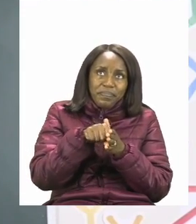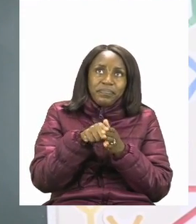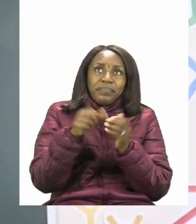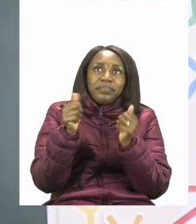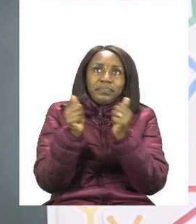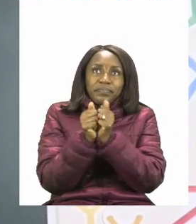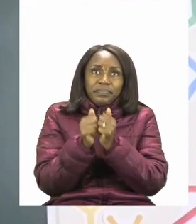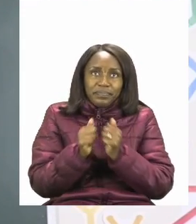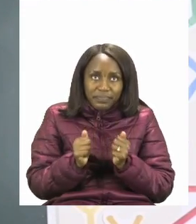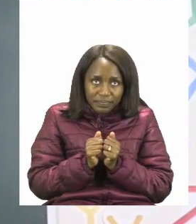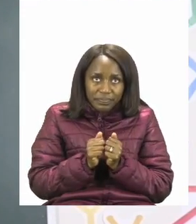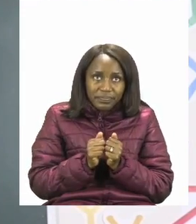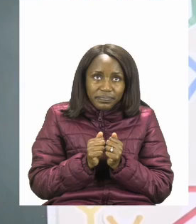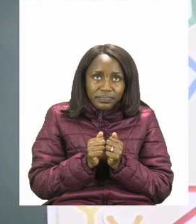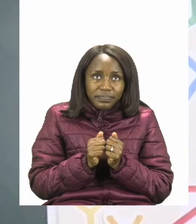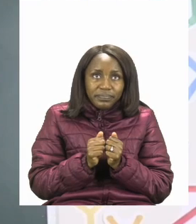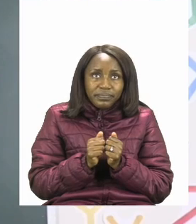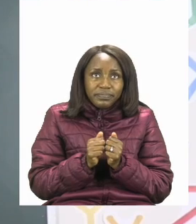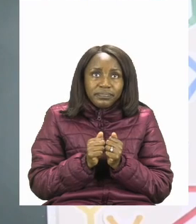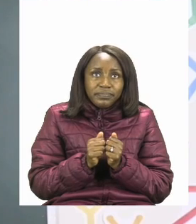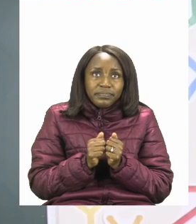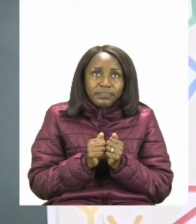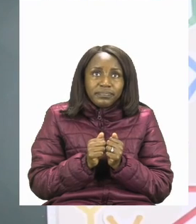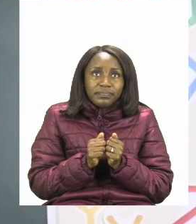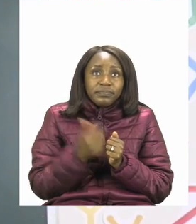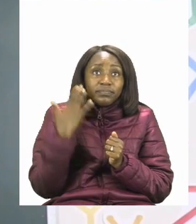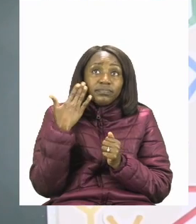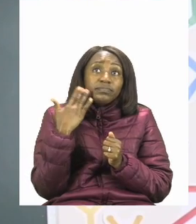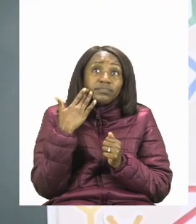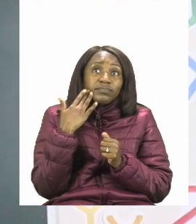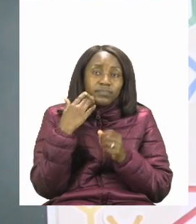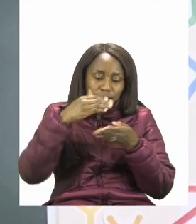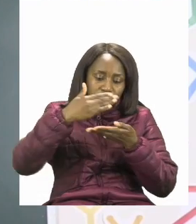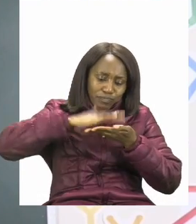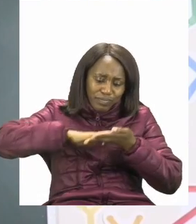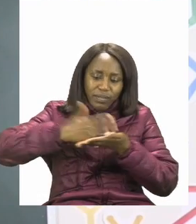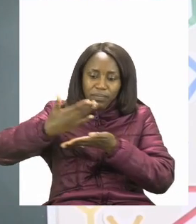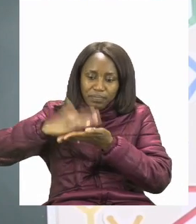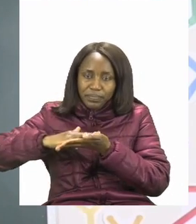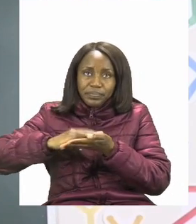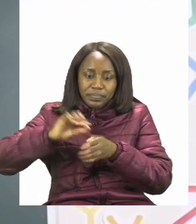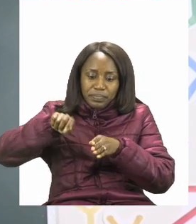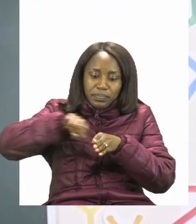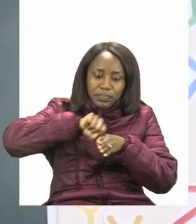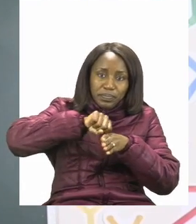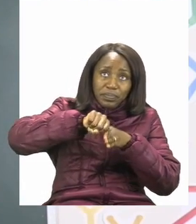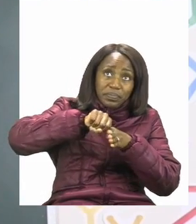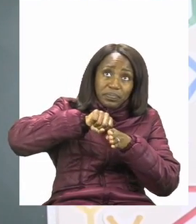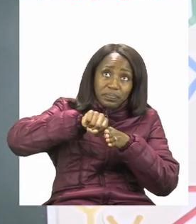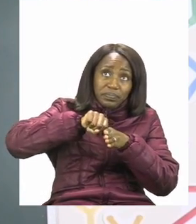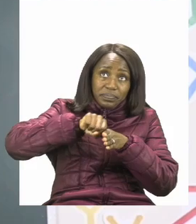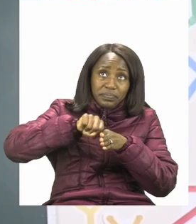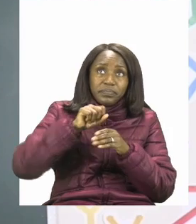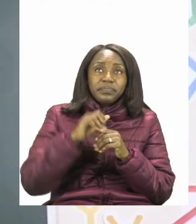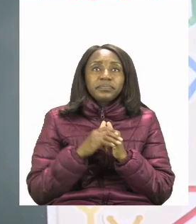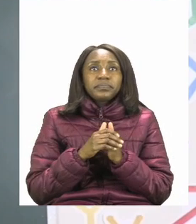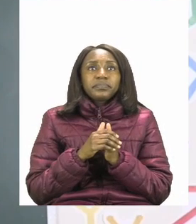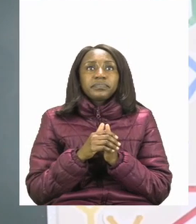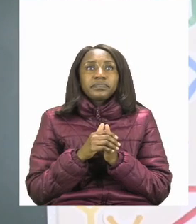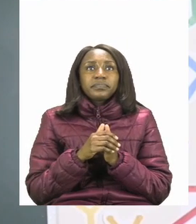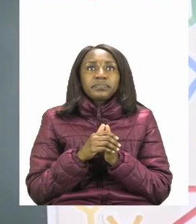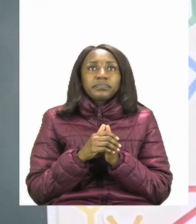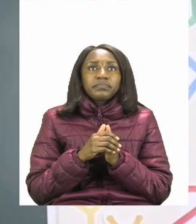together. This part where we have folded it, we can use our glue stick to roll